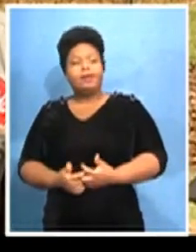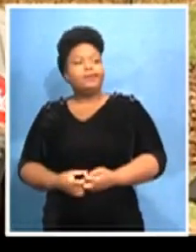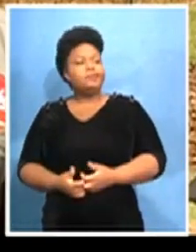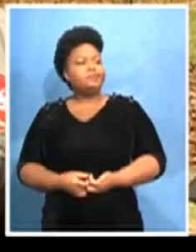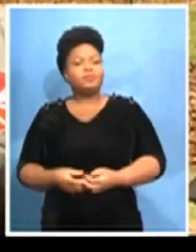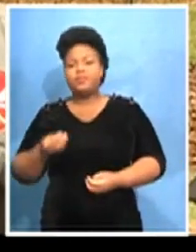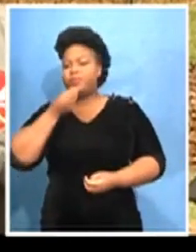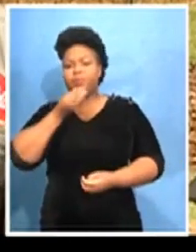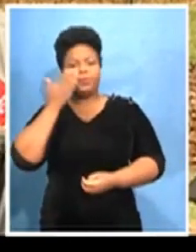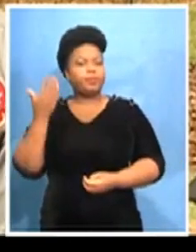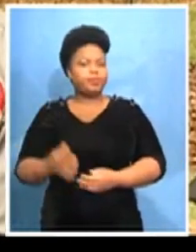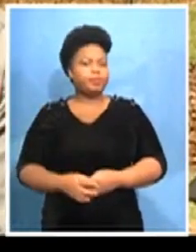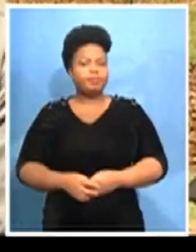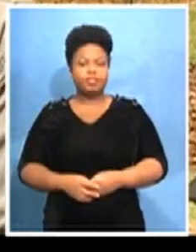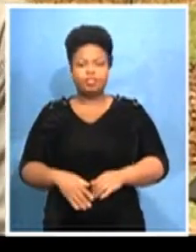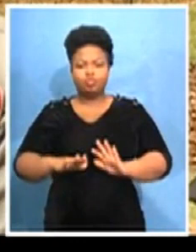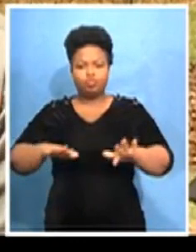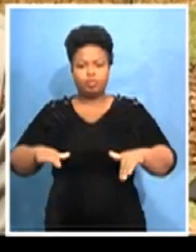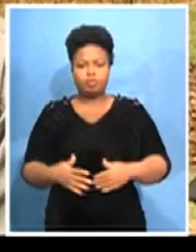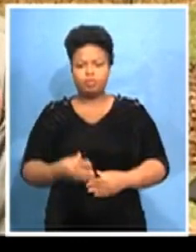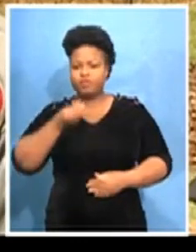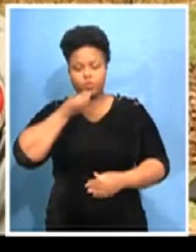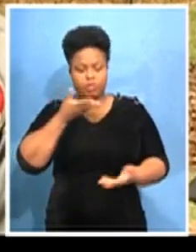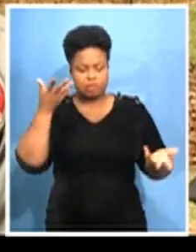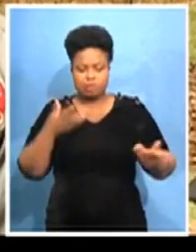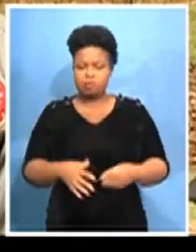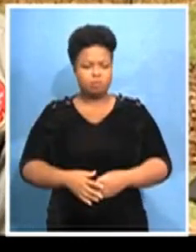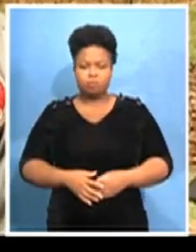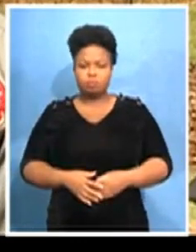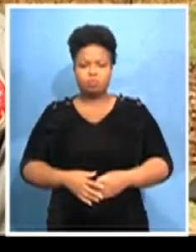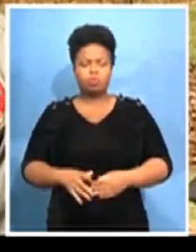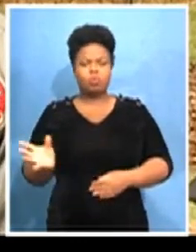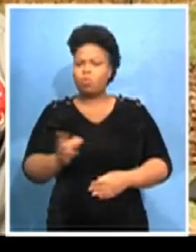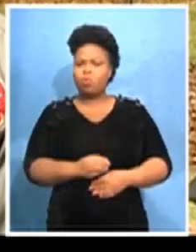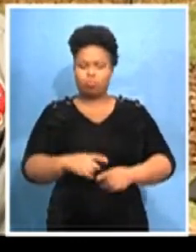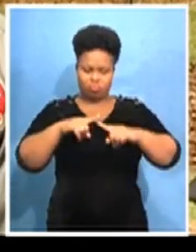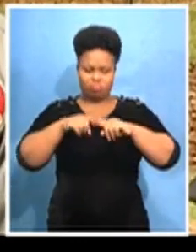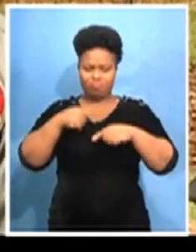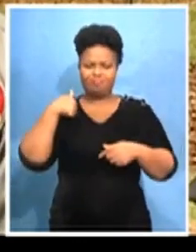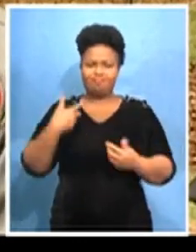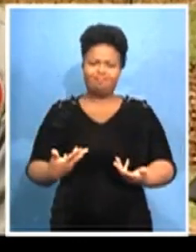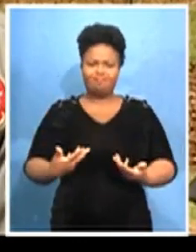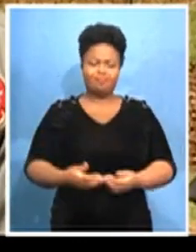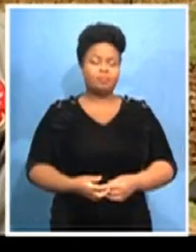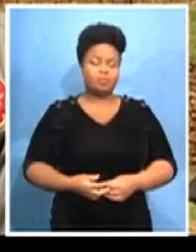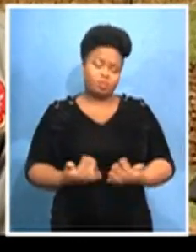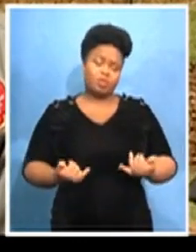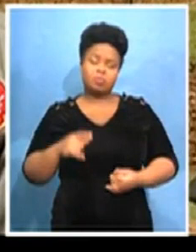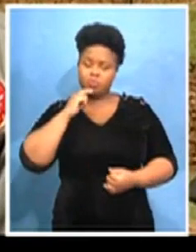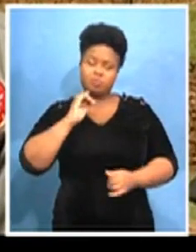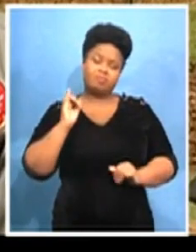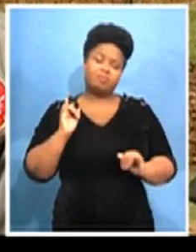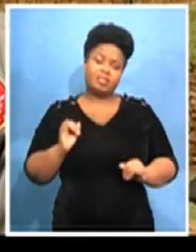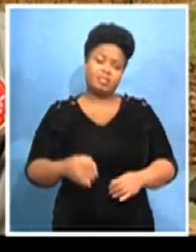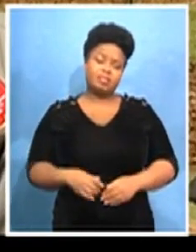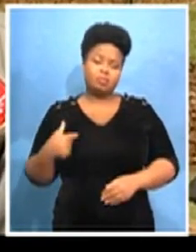food, the family doesn't, they all rely on me. So it was bad for me. Not only me,